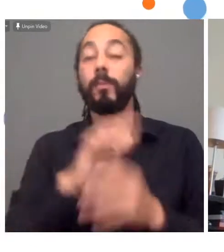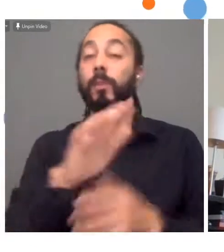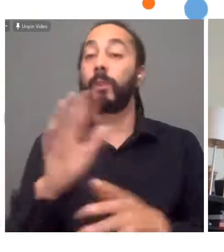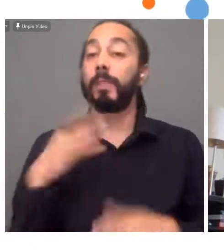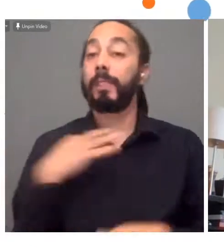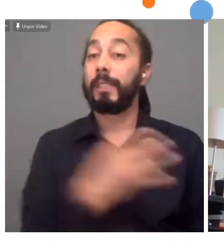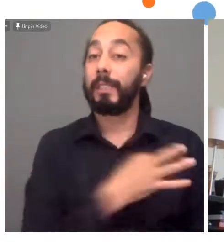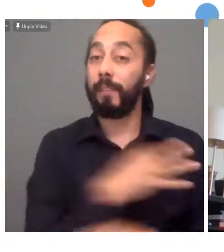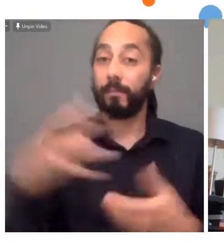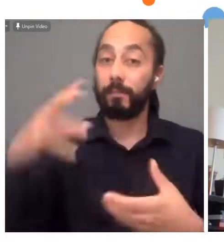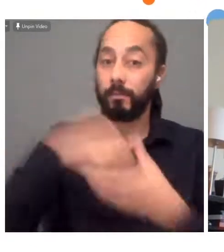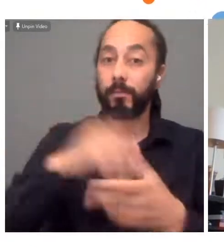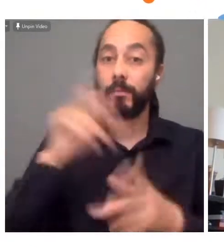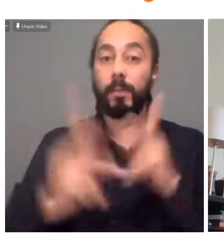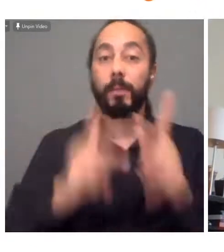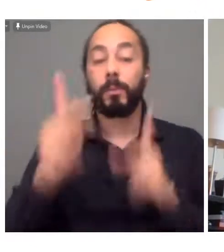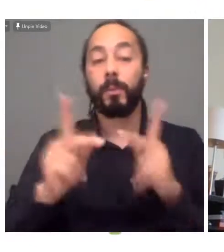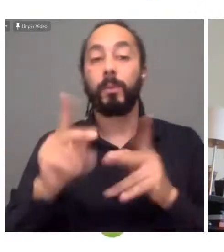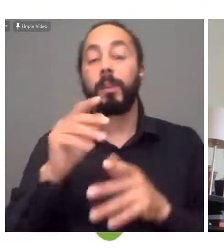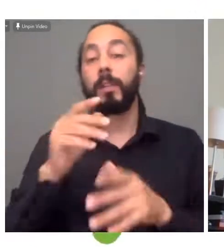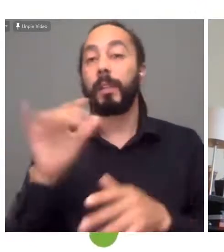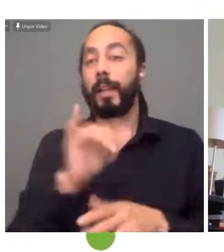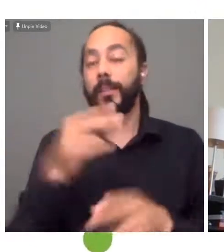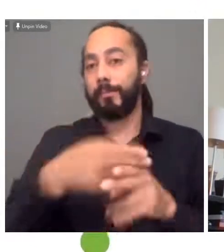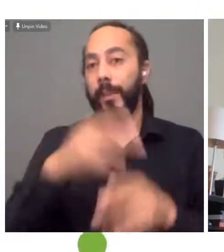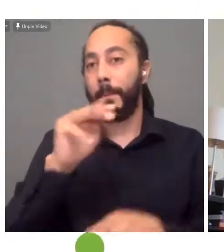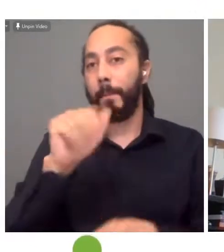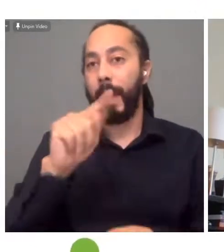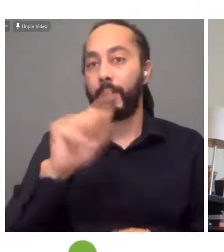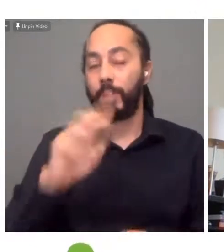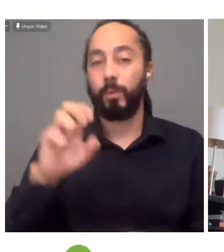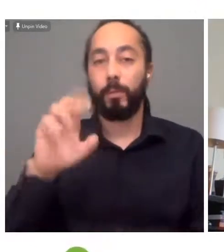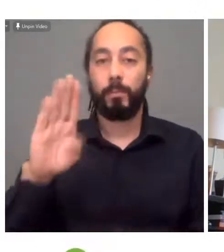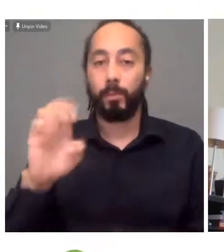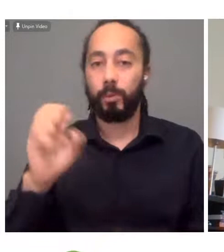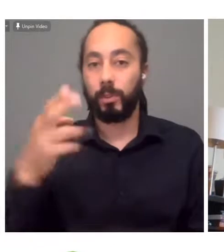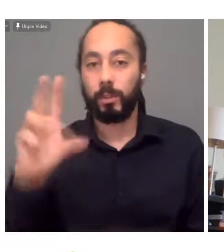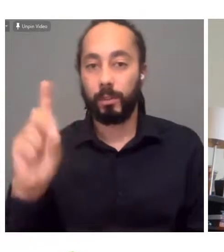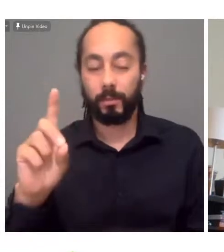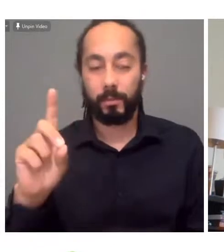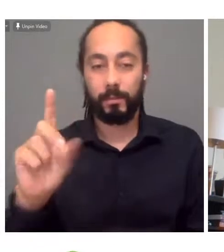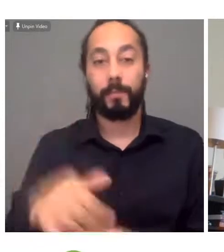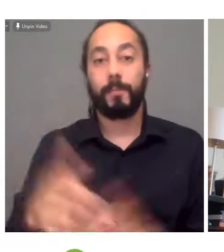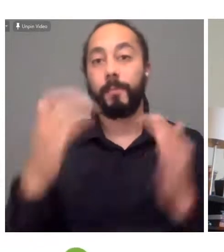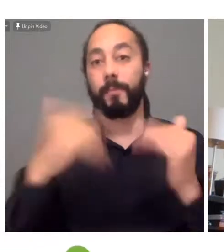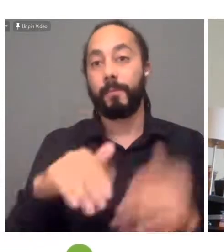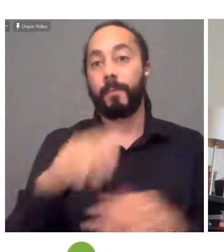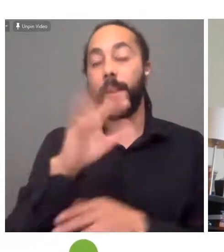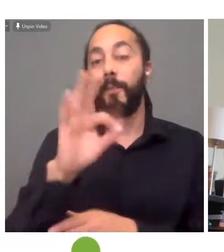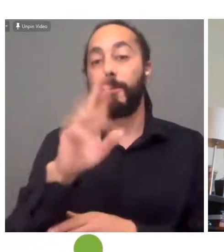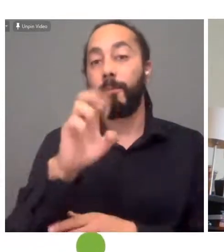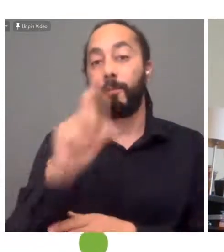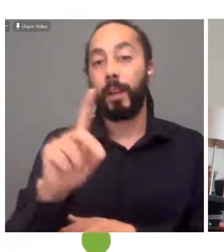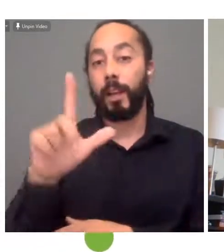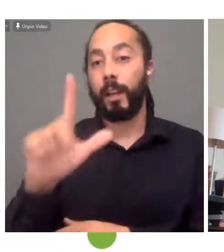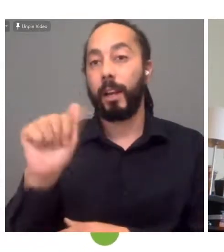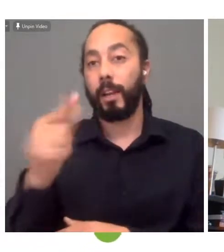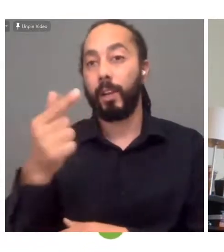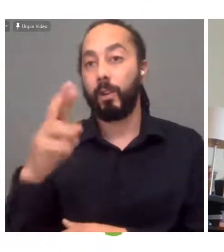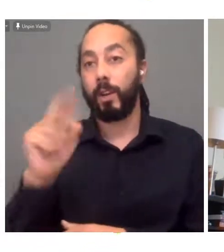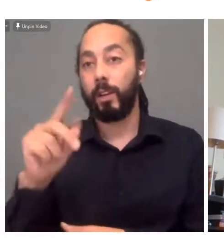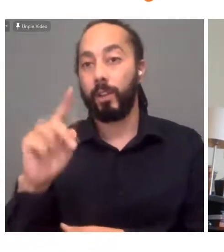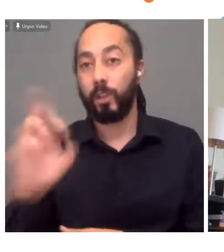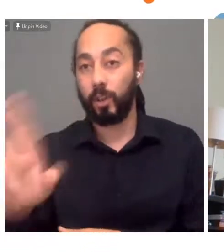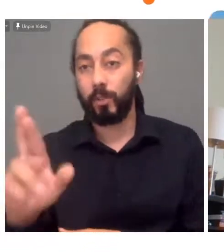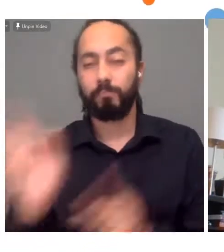staff, people like Mathieu Bouchard, Rebecca Caldwell, Irene Chung, Maxence Bernier, and Fred Lagrandeur, who are all involved in the sector